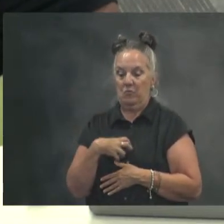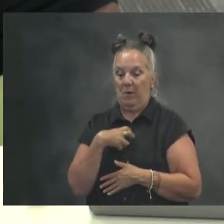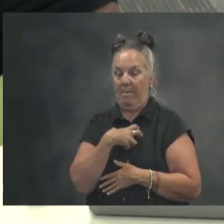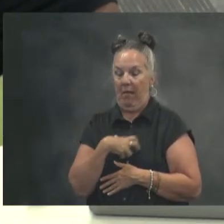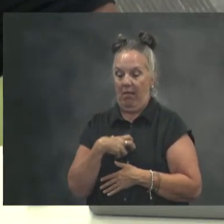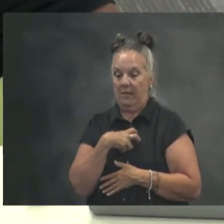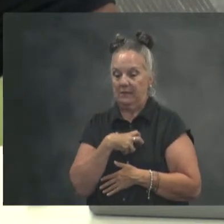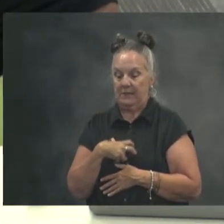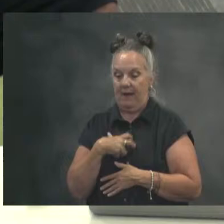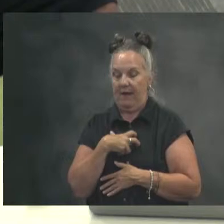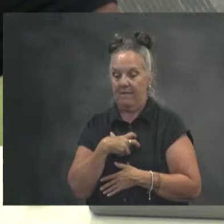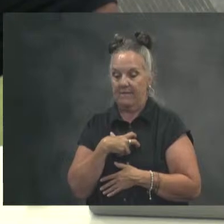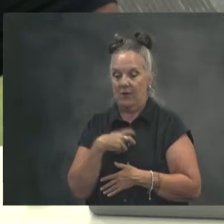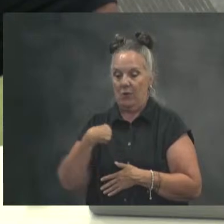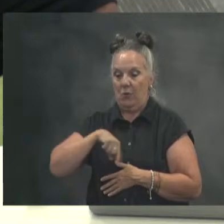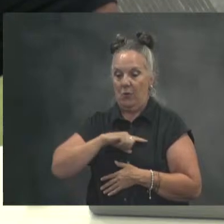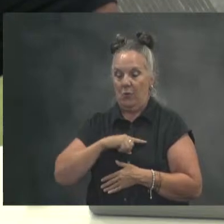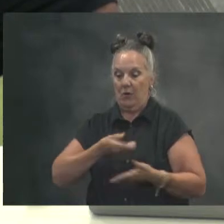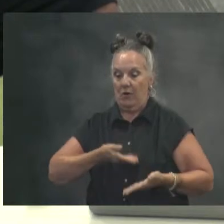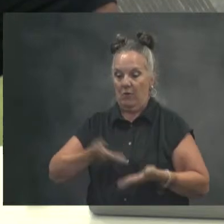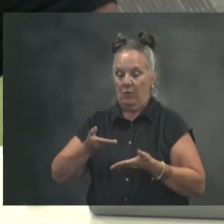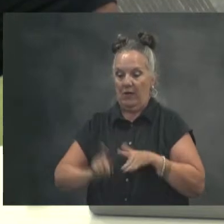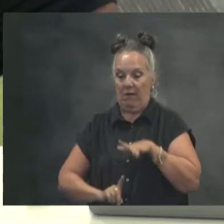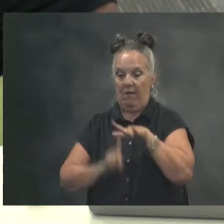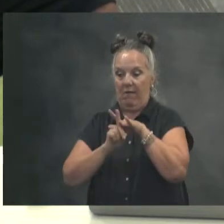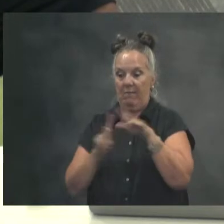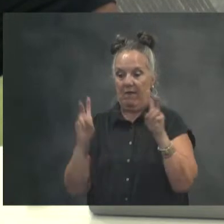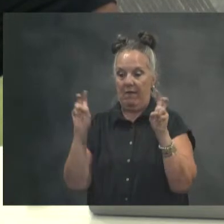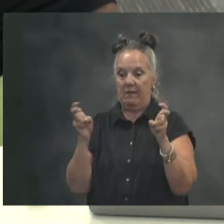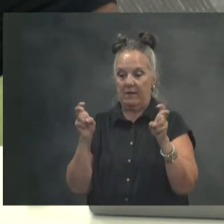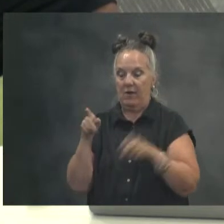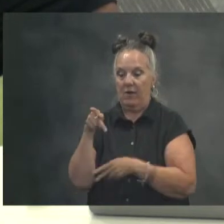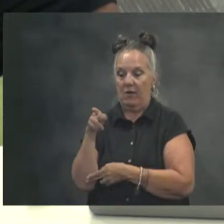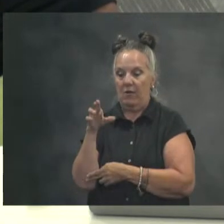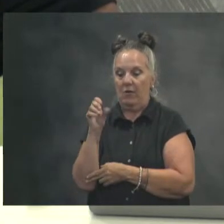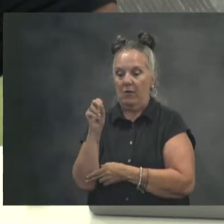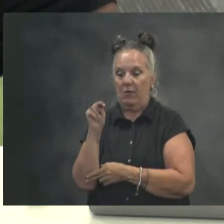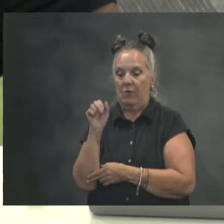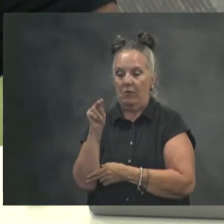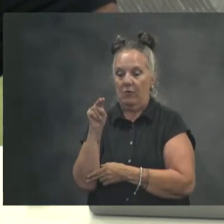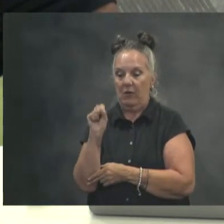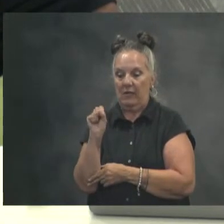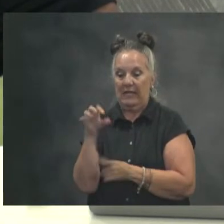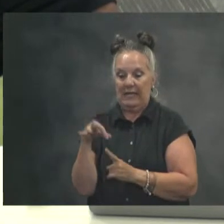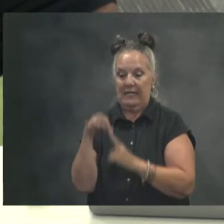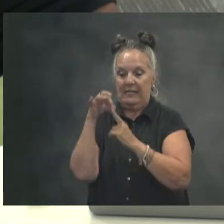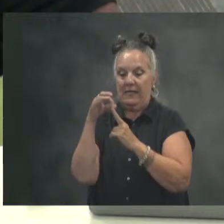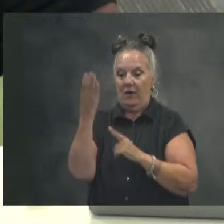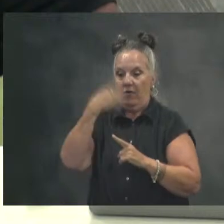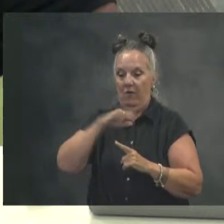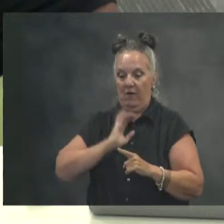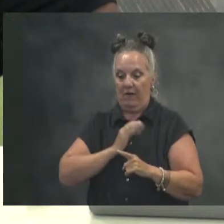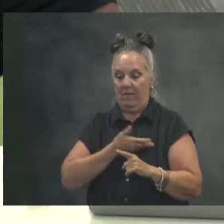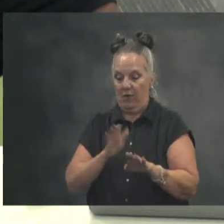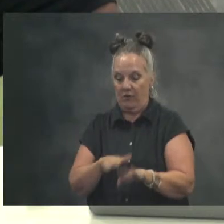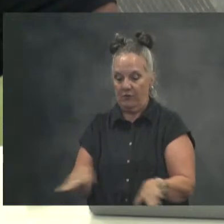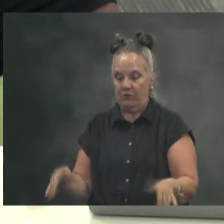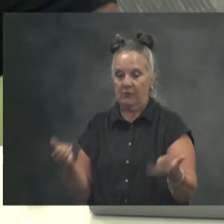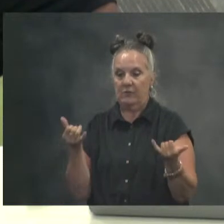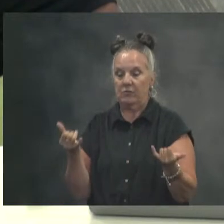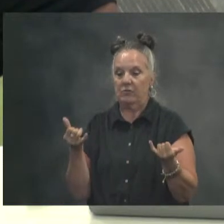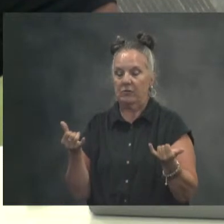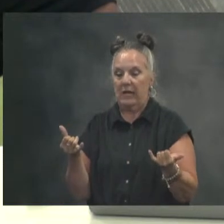we're even bringing up the subject of pronouns, especially in front of our children